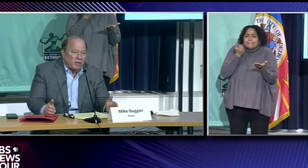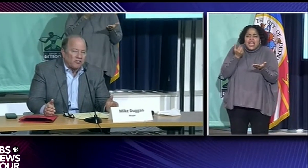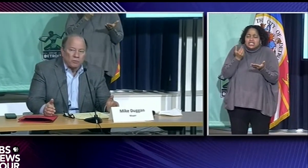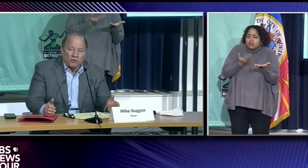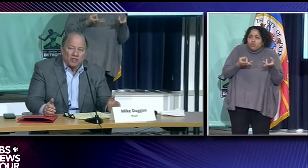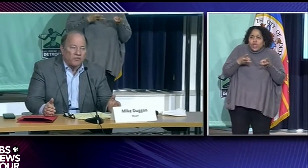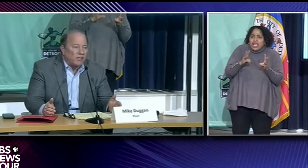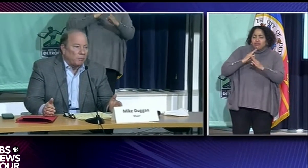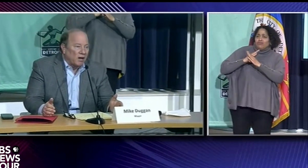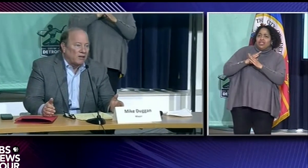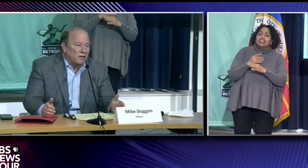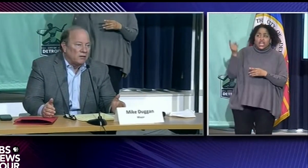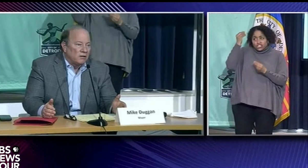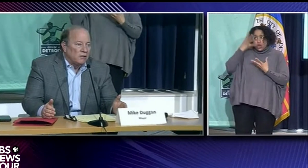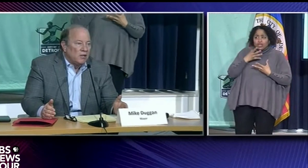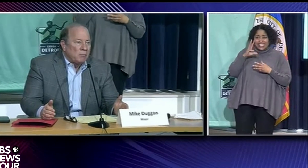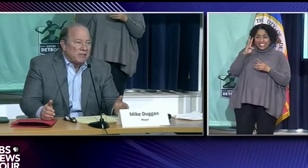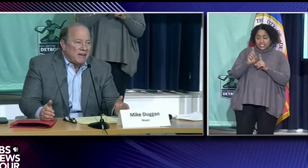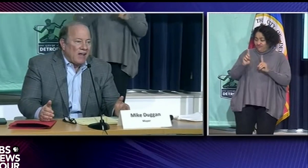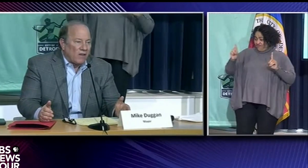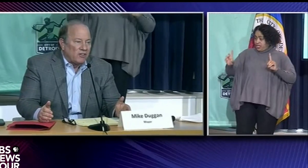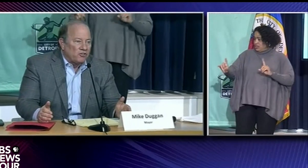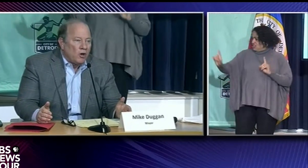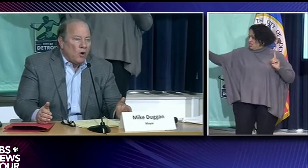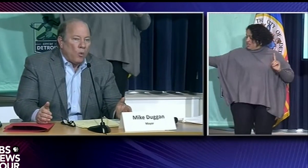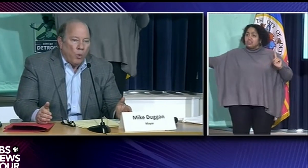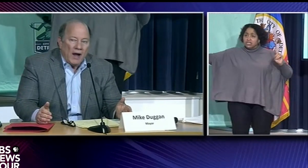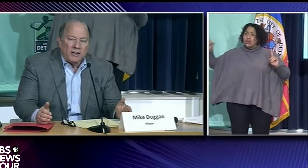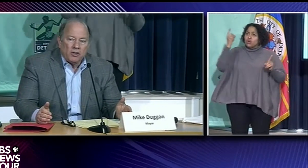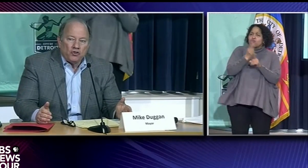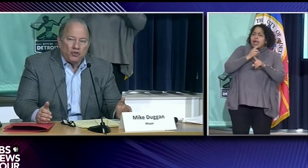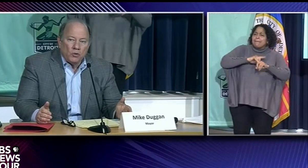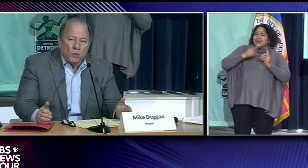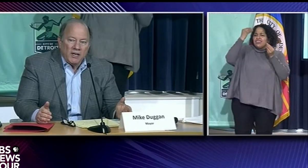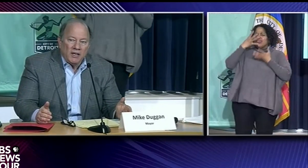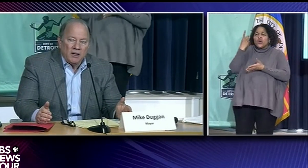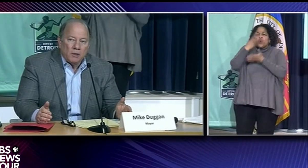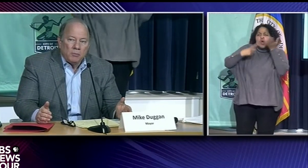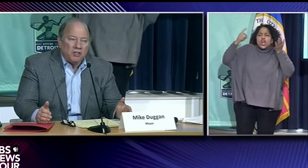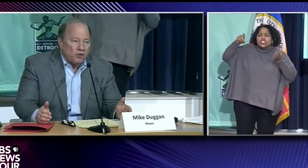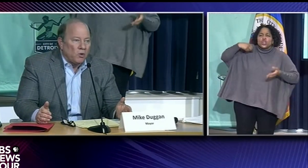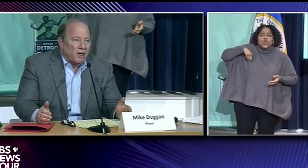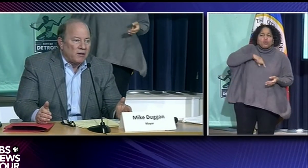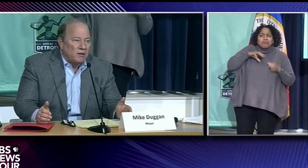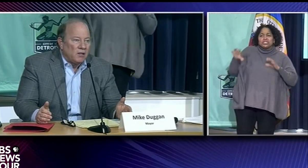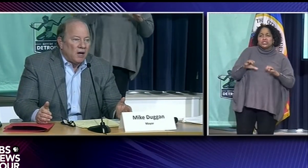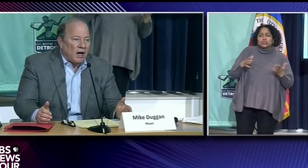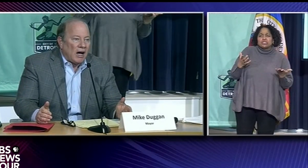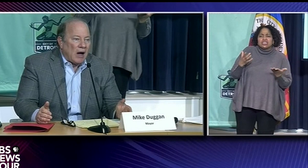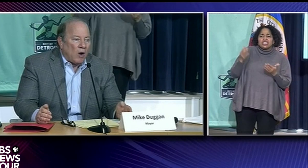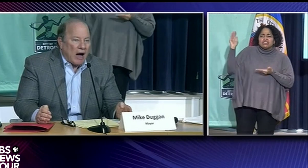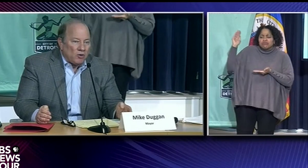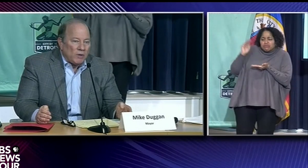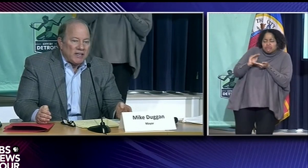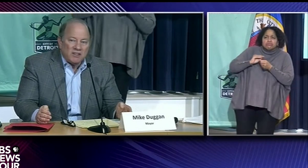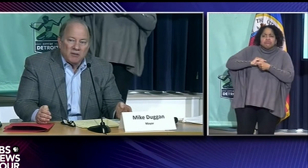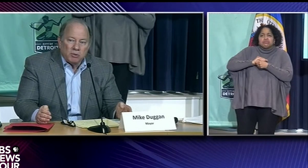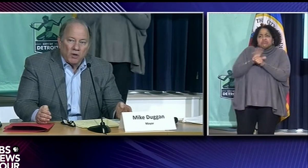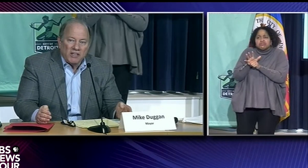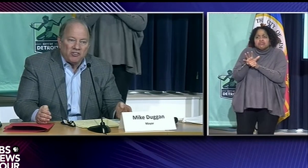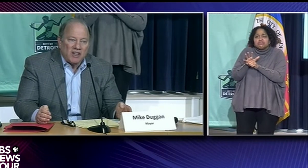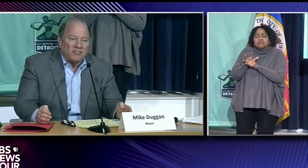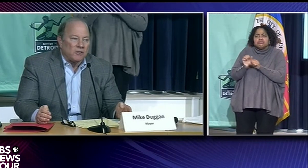keep our customers 6 feet apart. But tell us, what should we be doing? How do we get